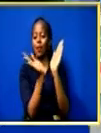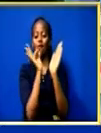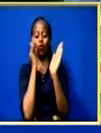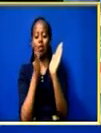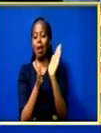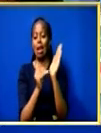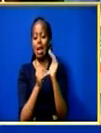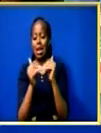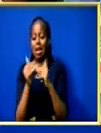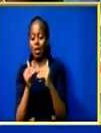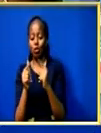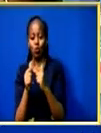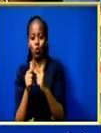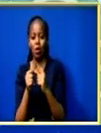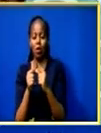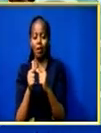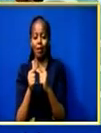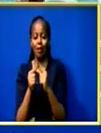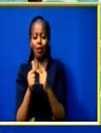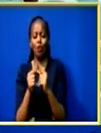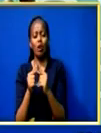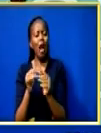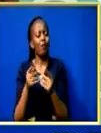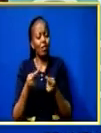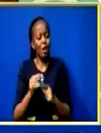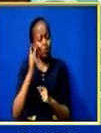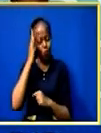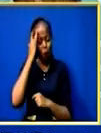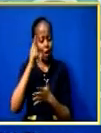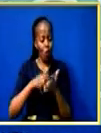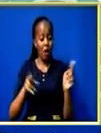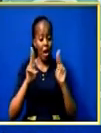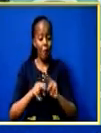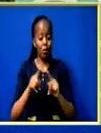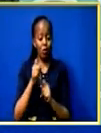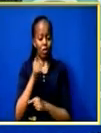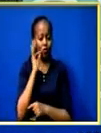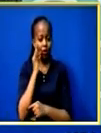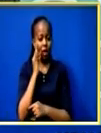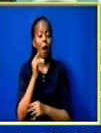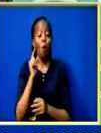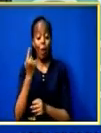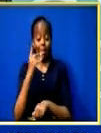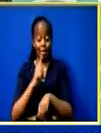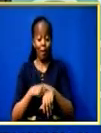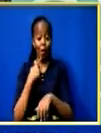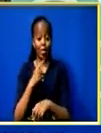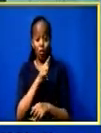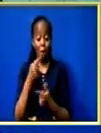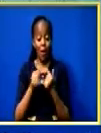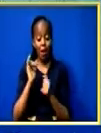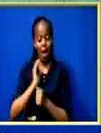right next to the stem. Have you wondered what happens to a pawpaw? You'll tell me something about the pawpaw. Yes, I will. But I know the leaves